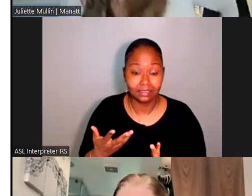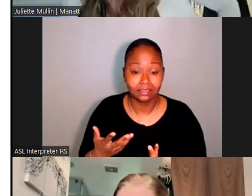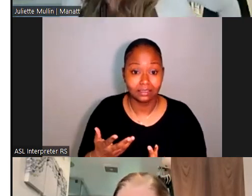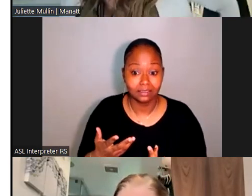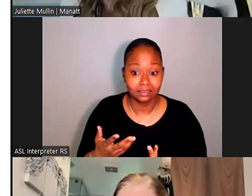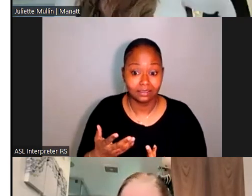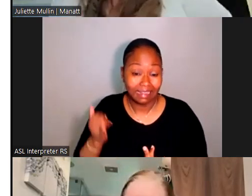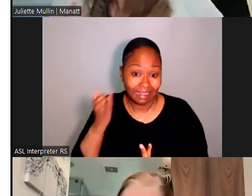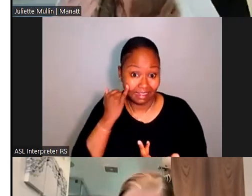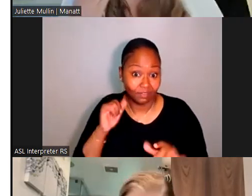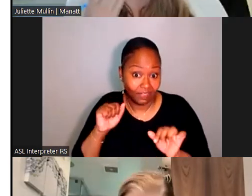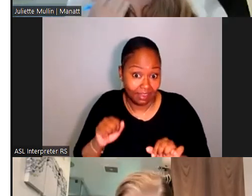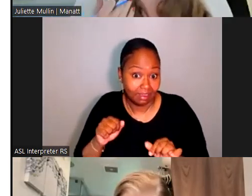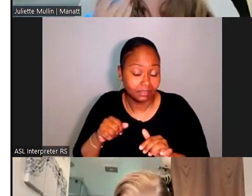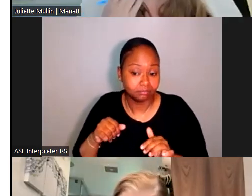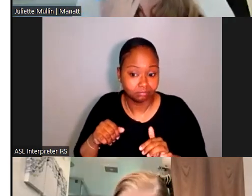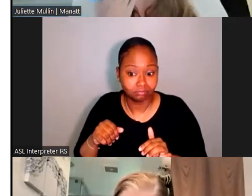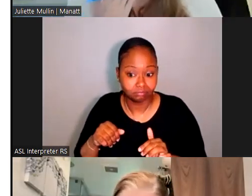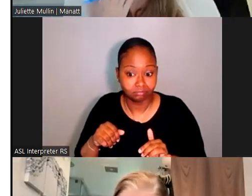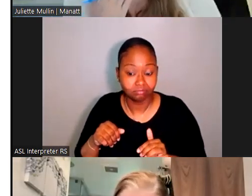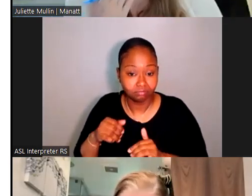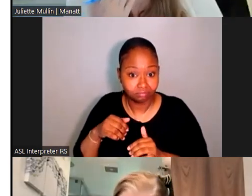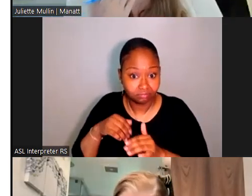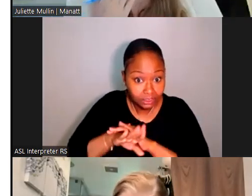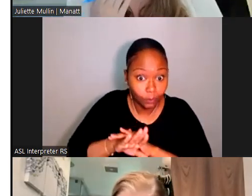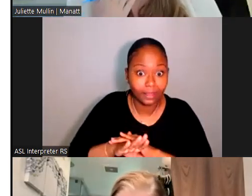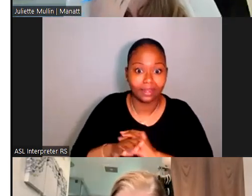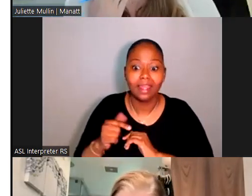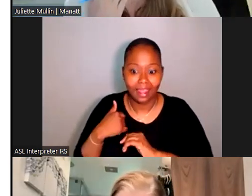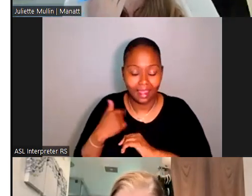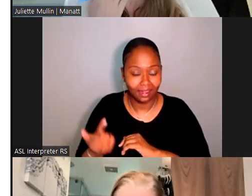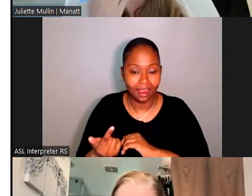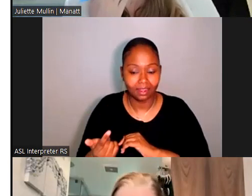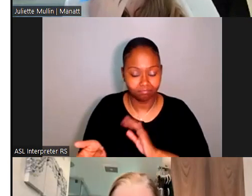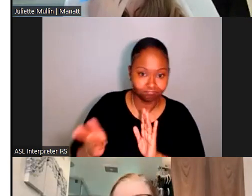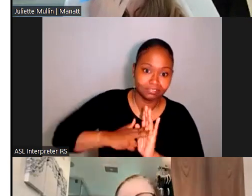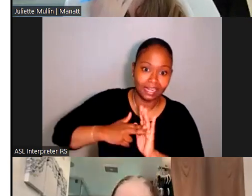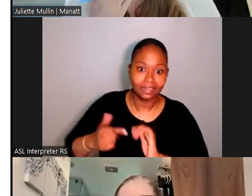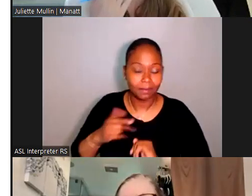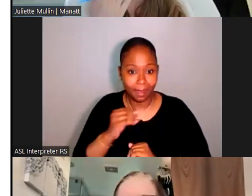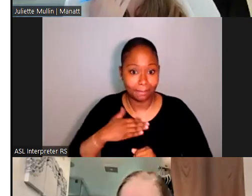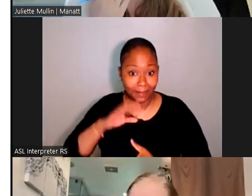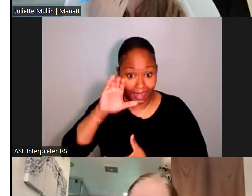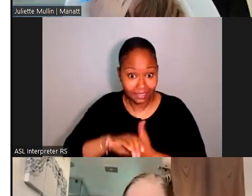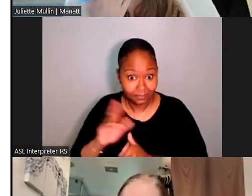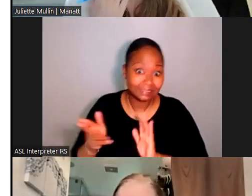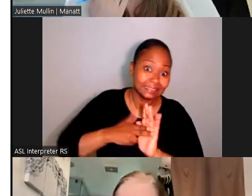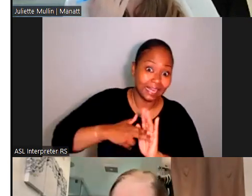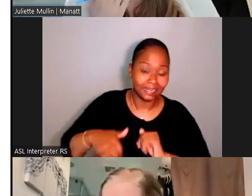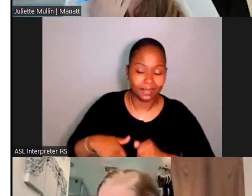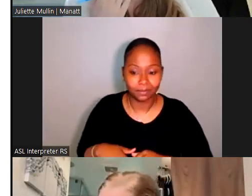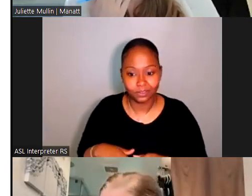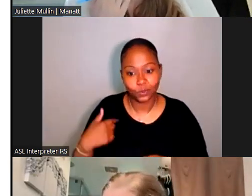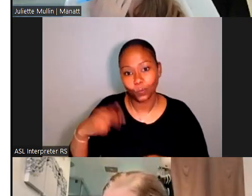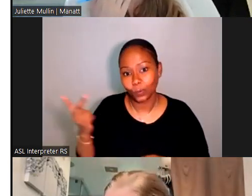could get in. And I was getting in, so I immediately signed up, and my husband as well, so that, we could be a